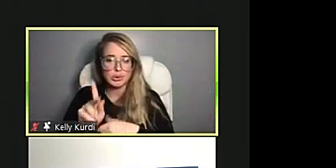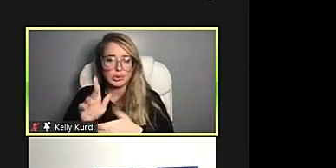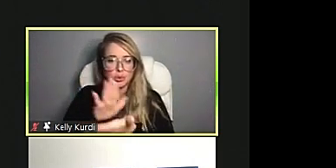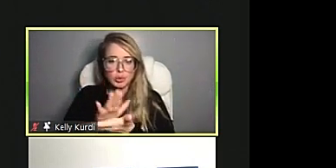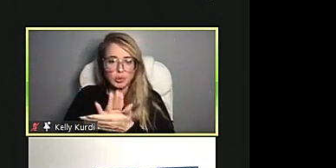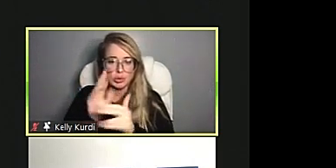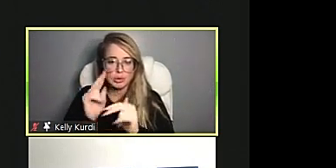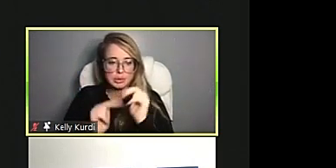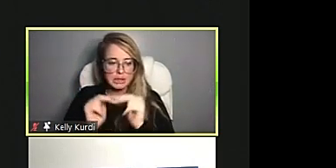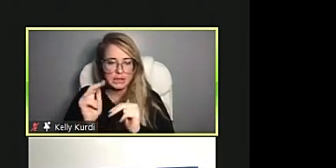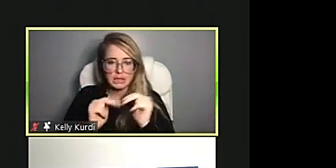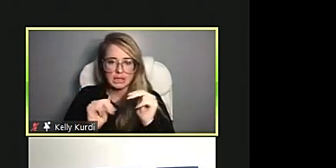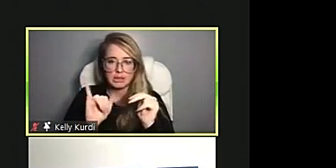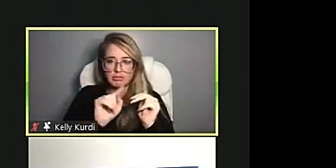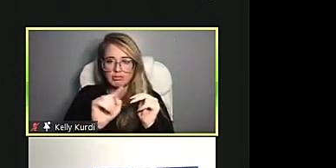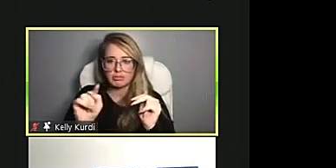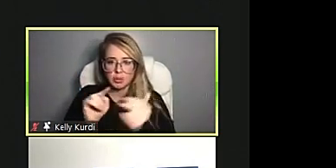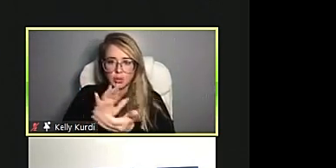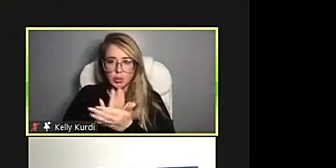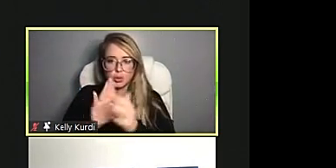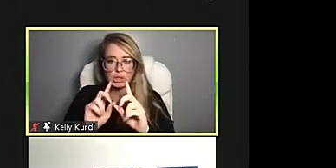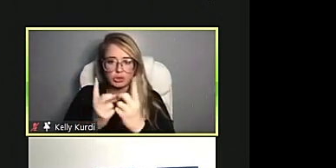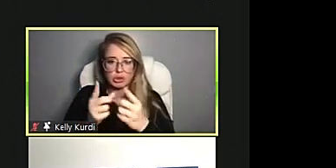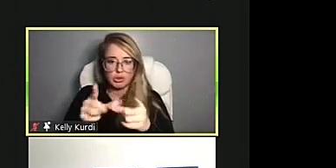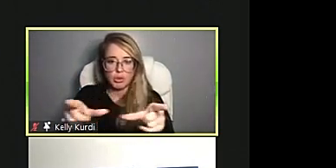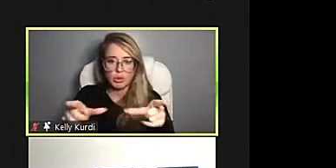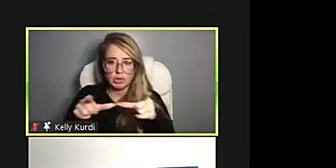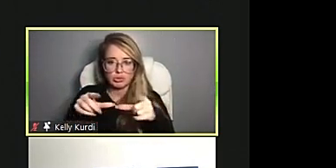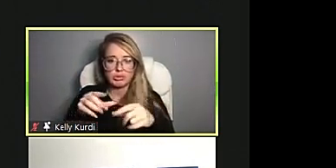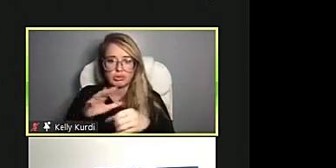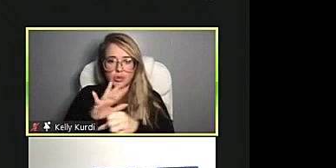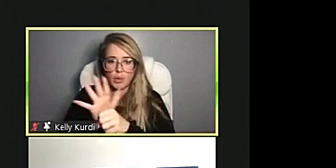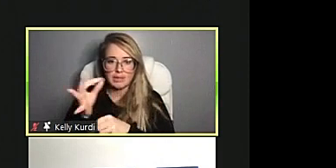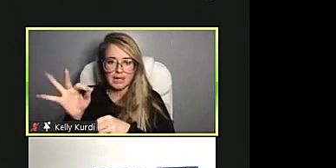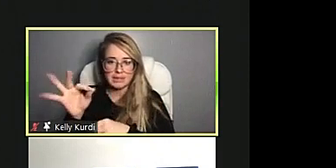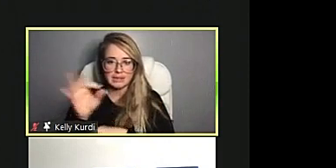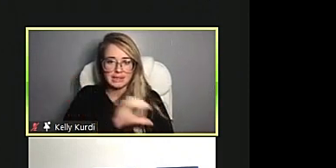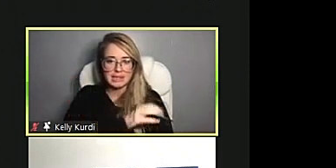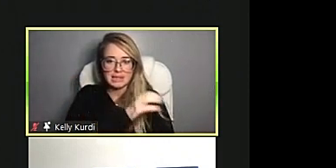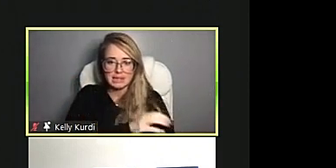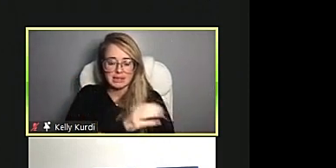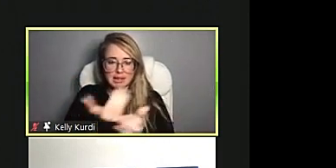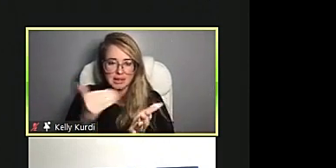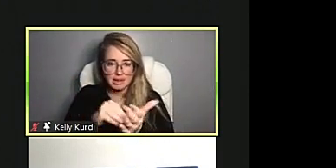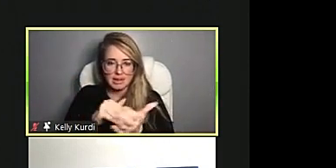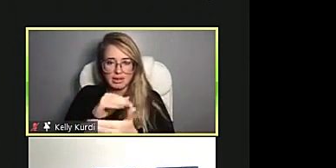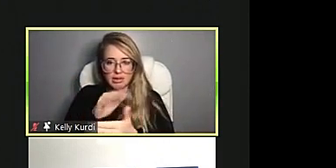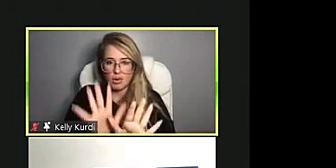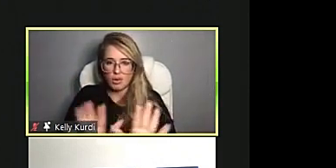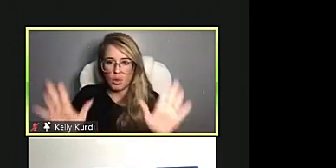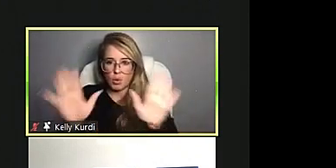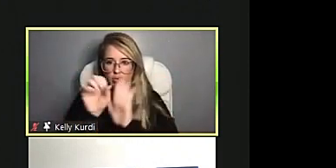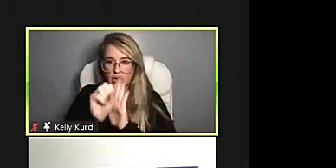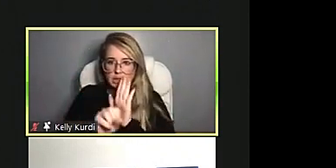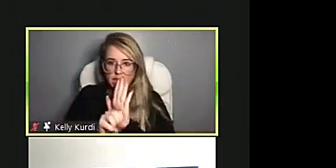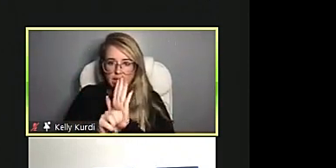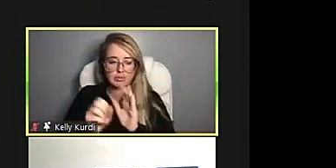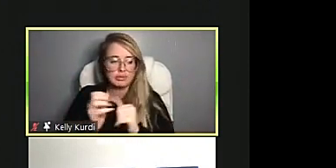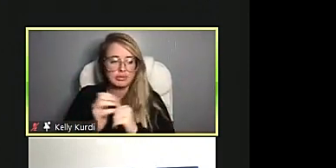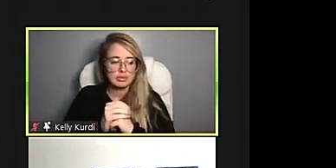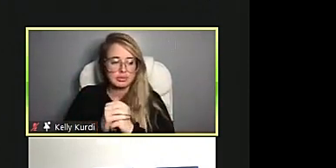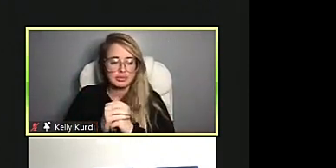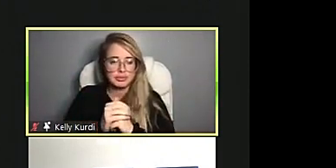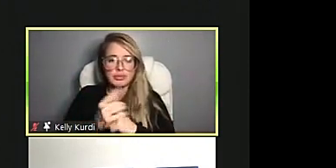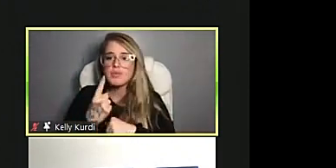building, those are school district located COVID vaccine clinics. Again, all over the state. The